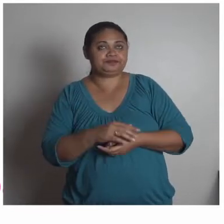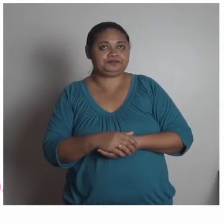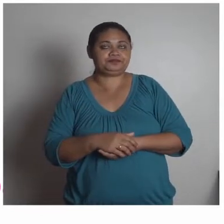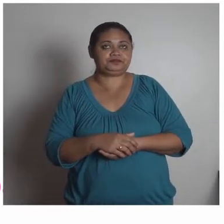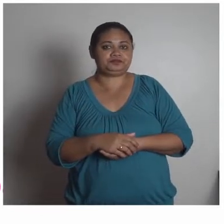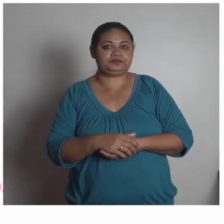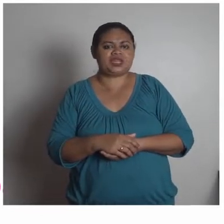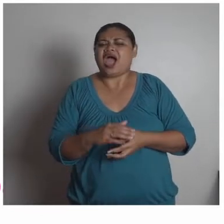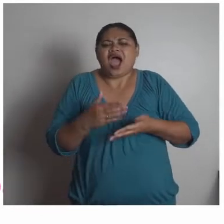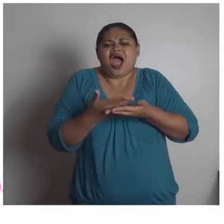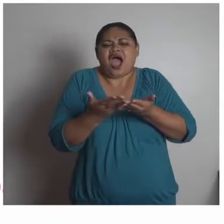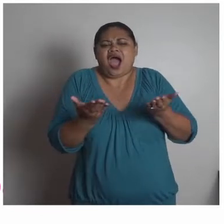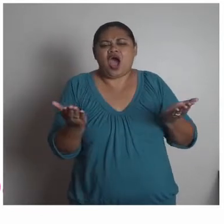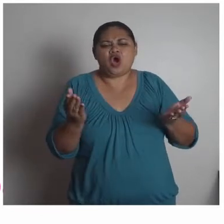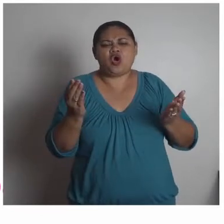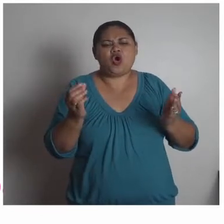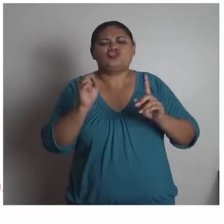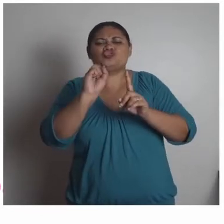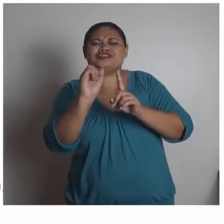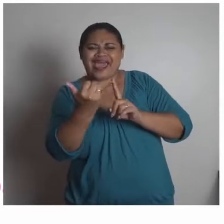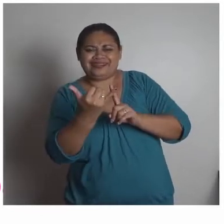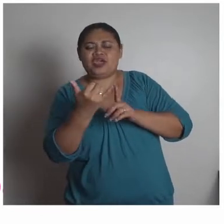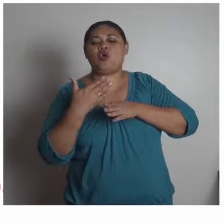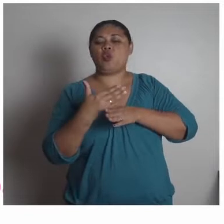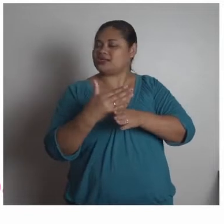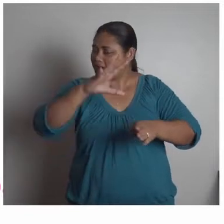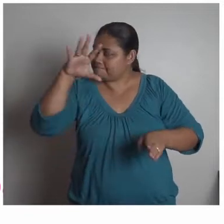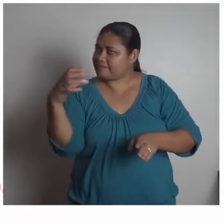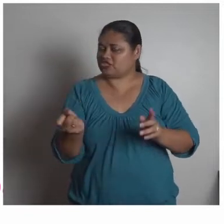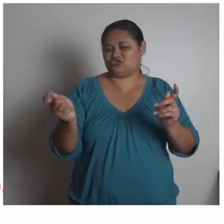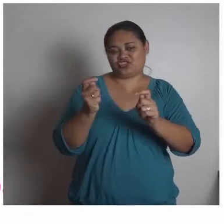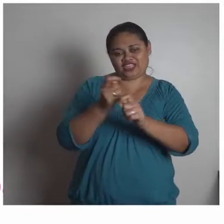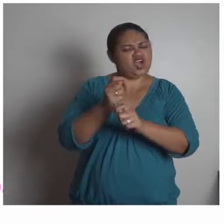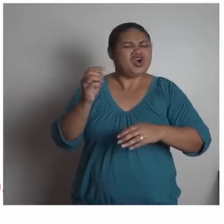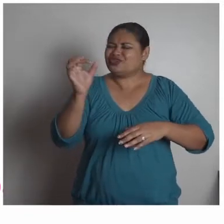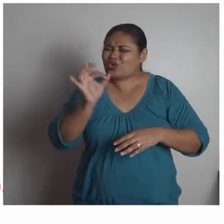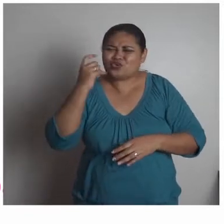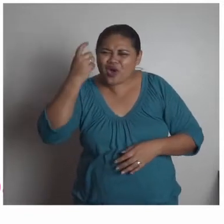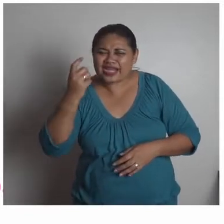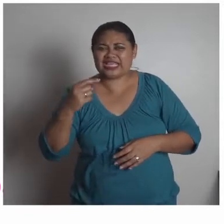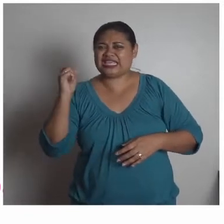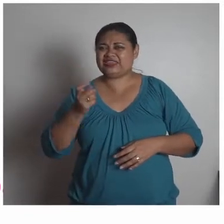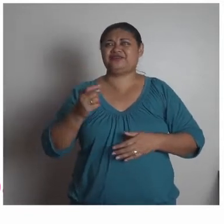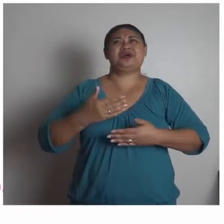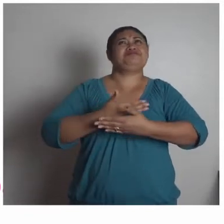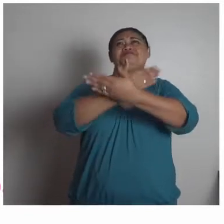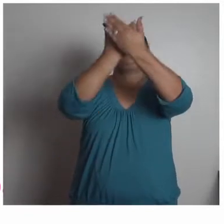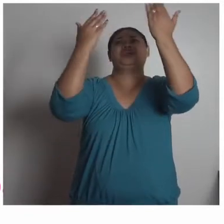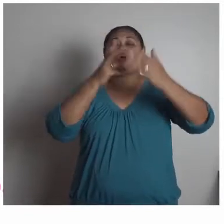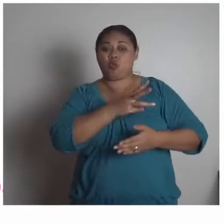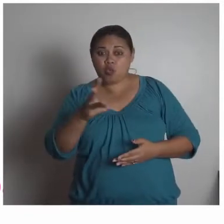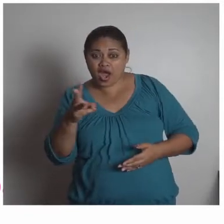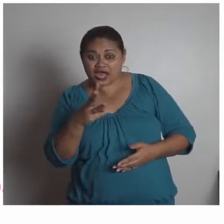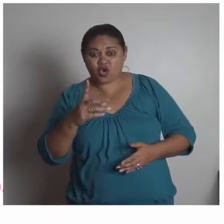this last point is really important, which is it's the way that society functions that needs to change. Don't worry about whether